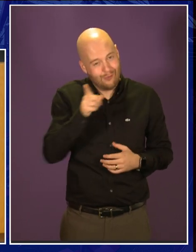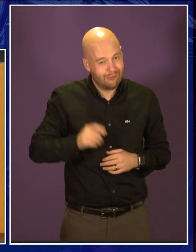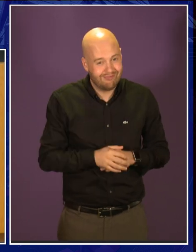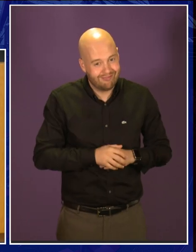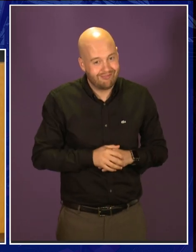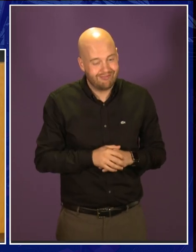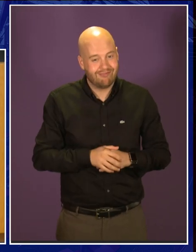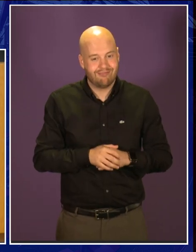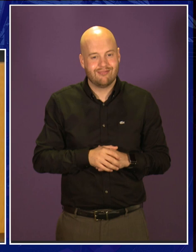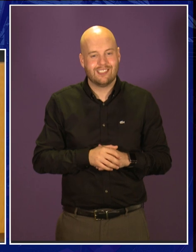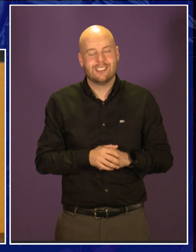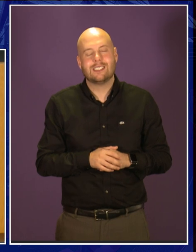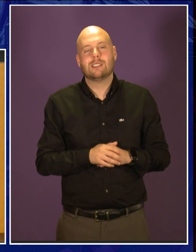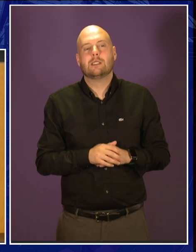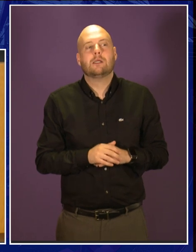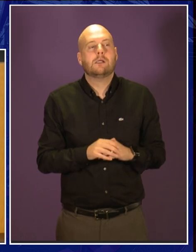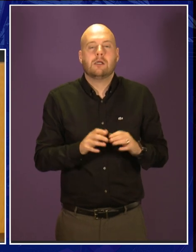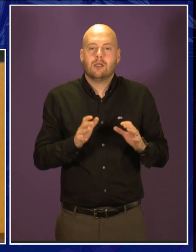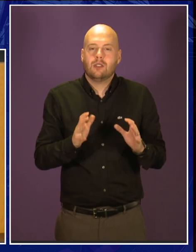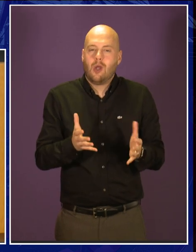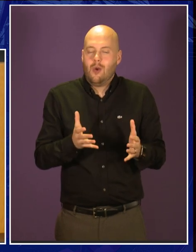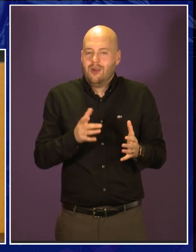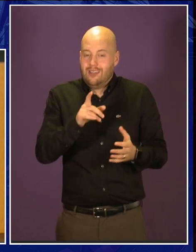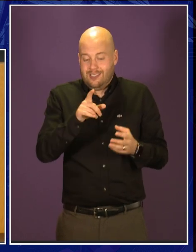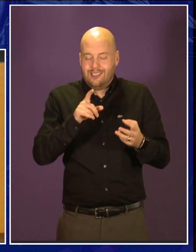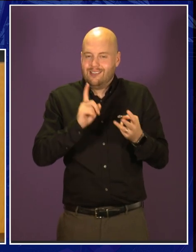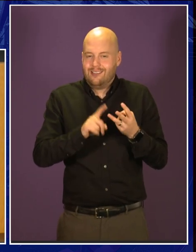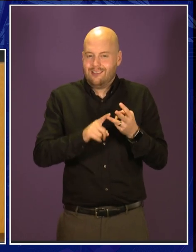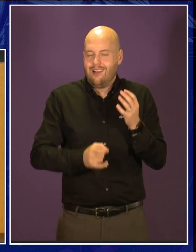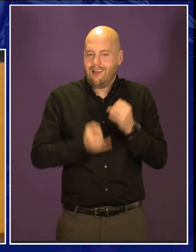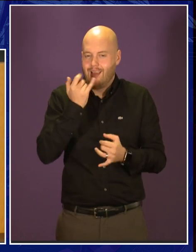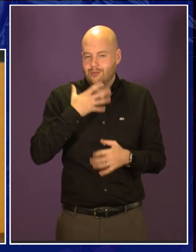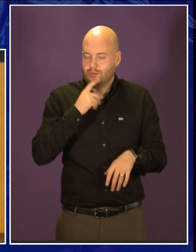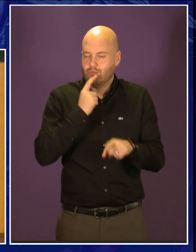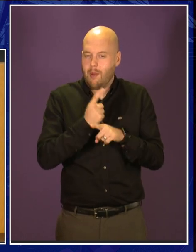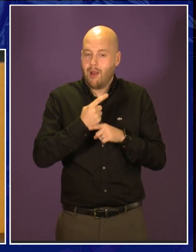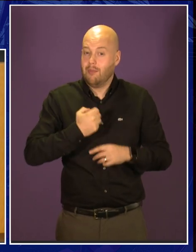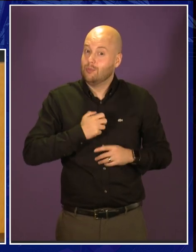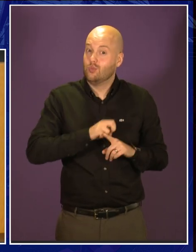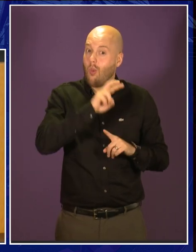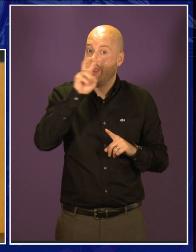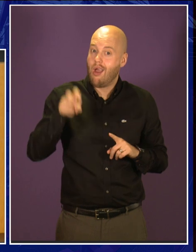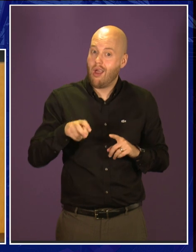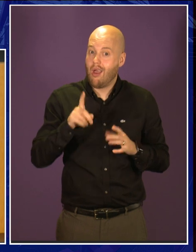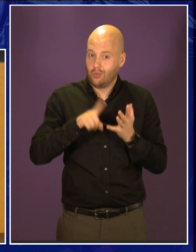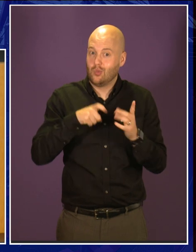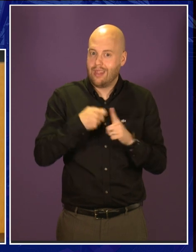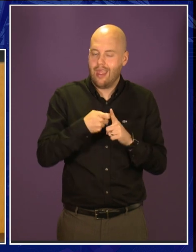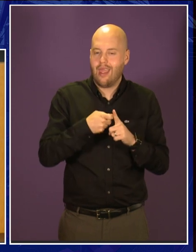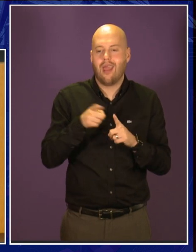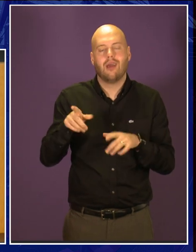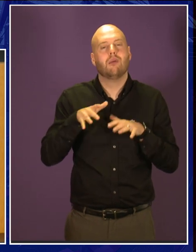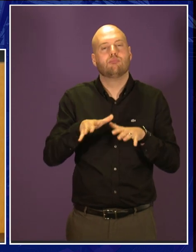thing I want to talk about, like, last April I've been in touring around the UK with the great British comedian Mark